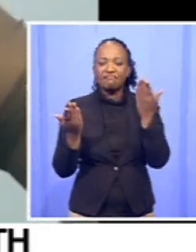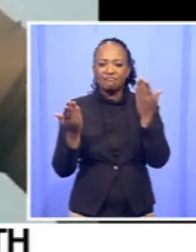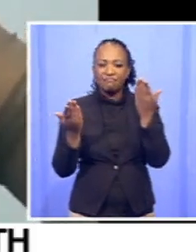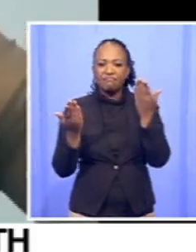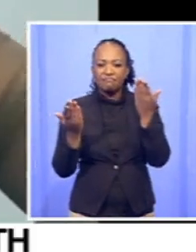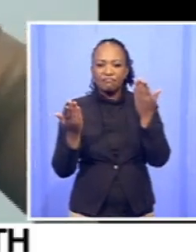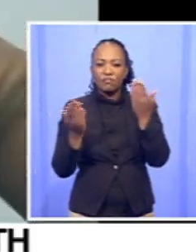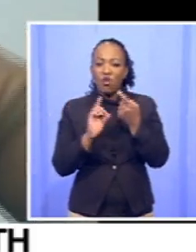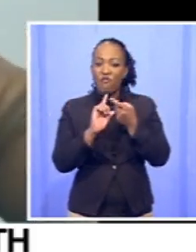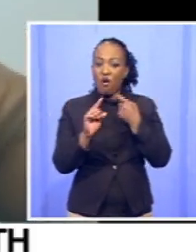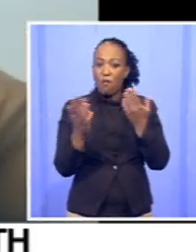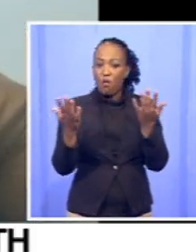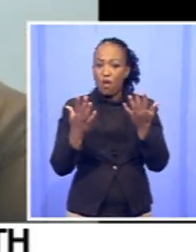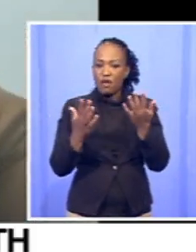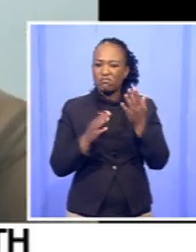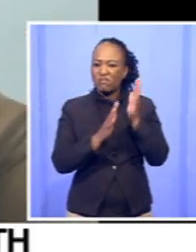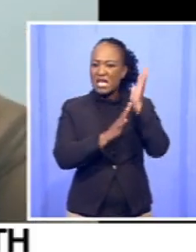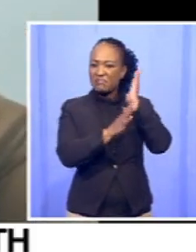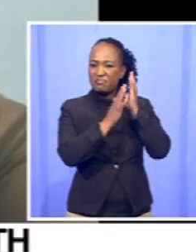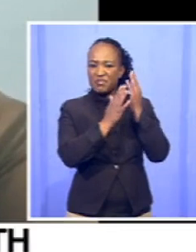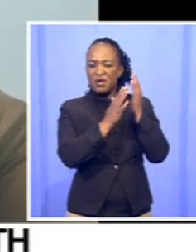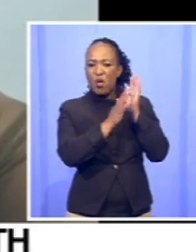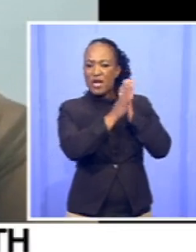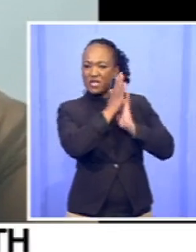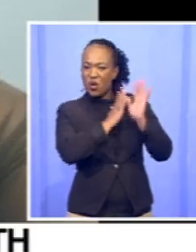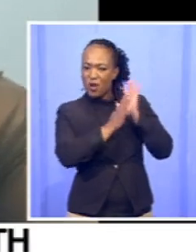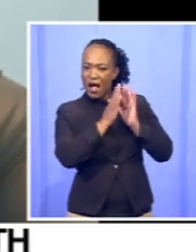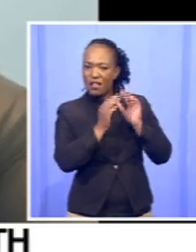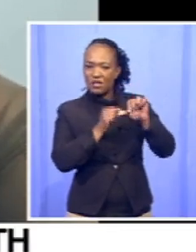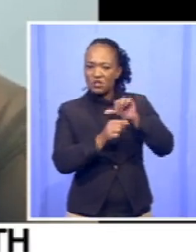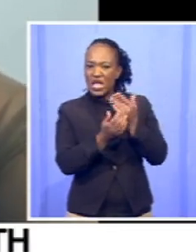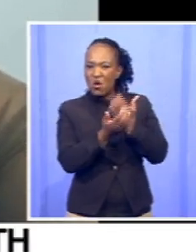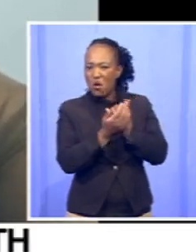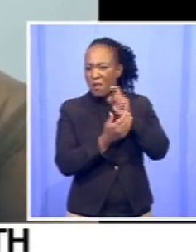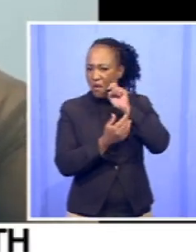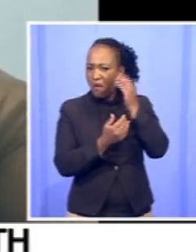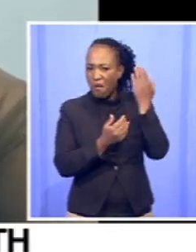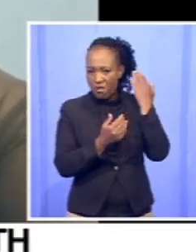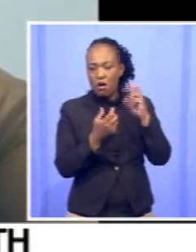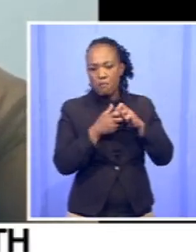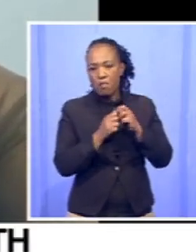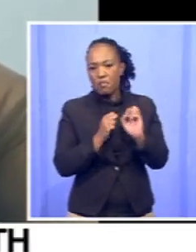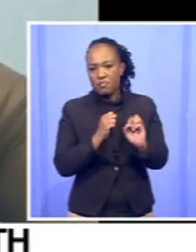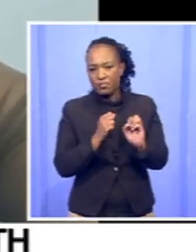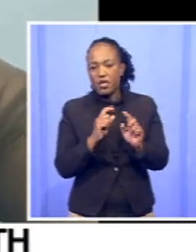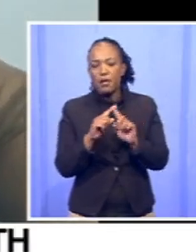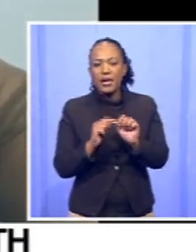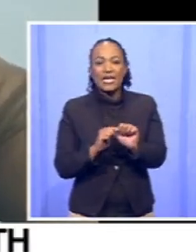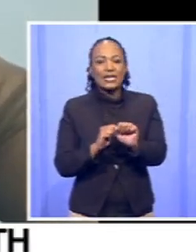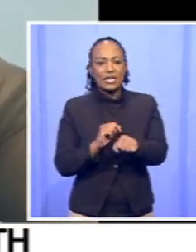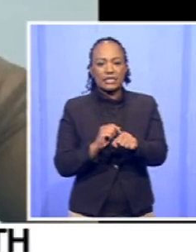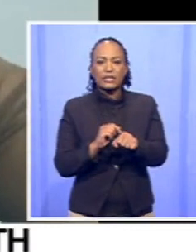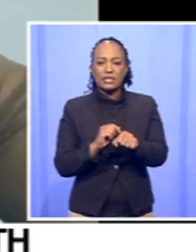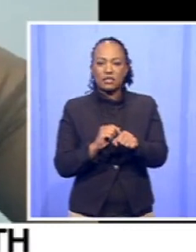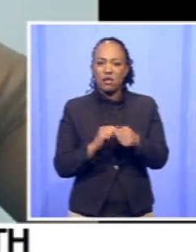which comes from a deep historical socioeconomic problems. So yes, I think there's definitely more space